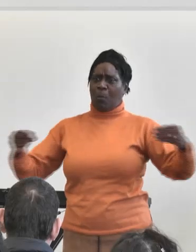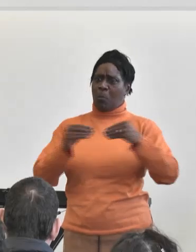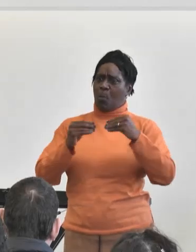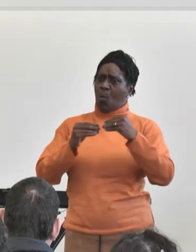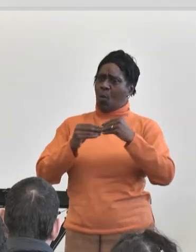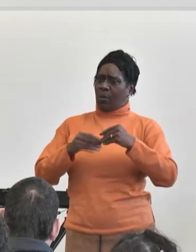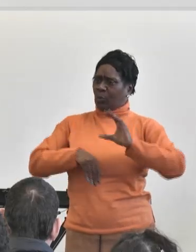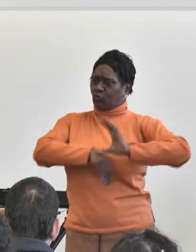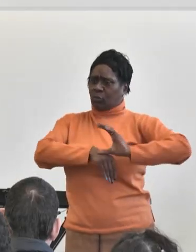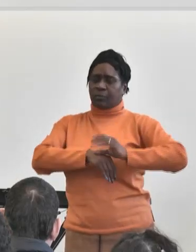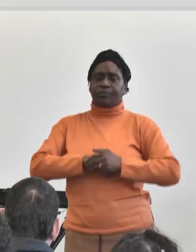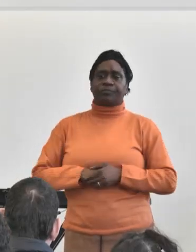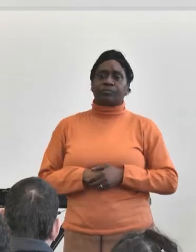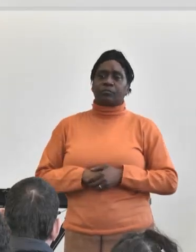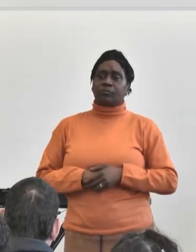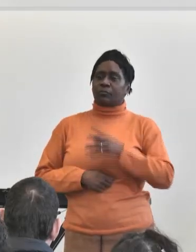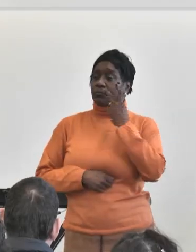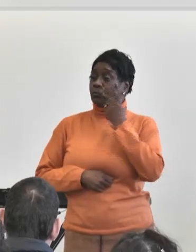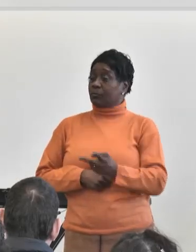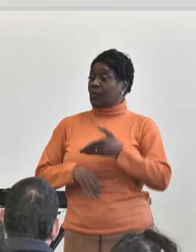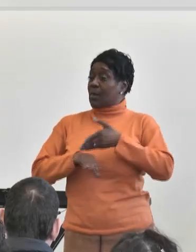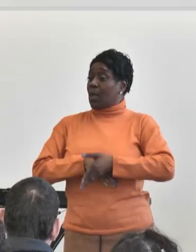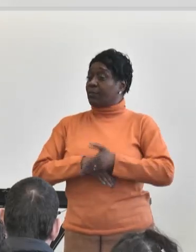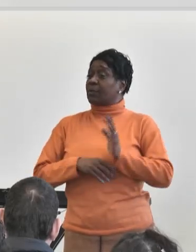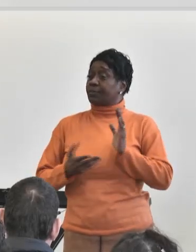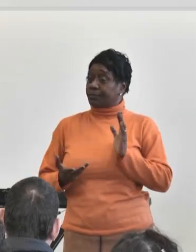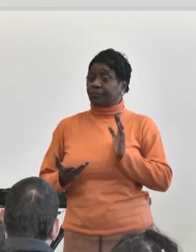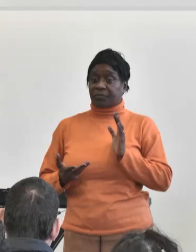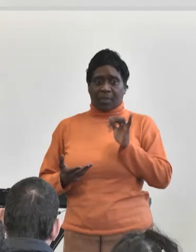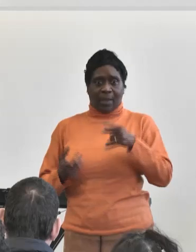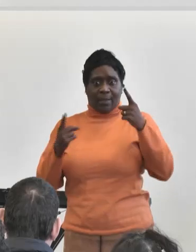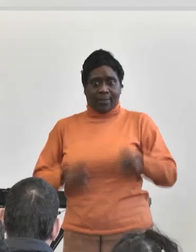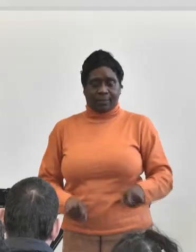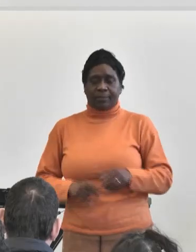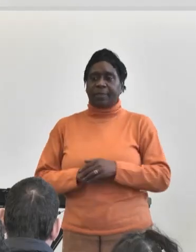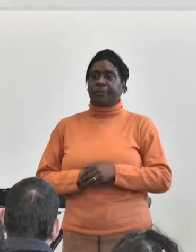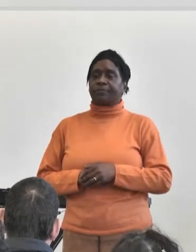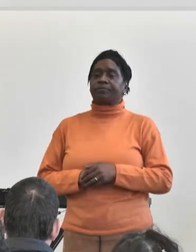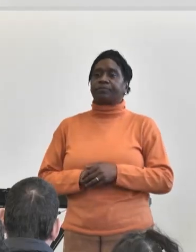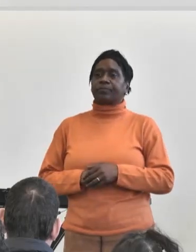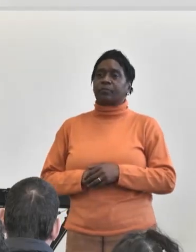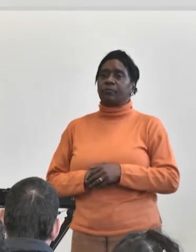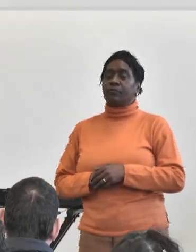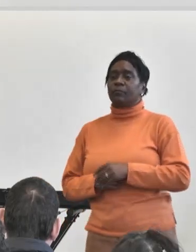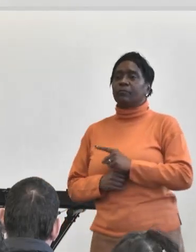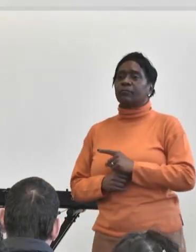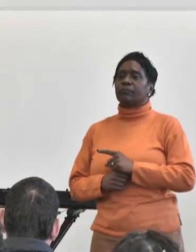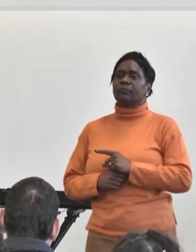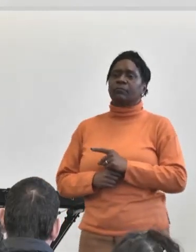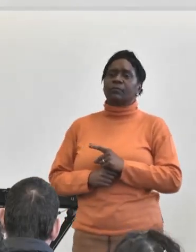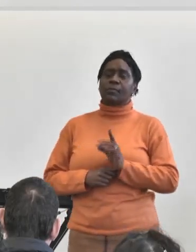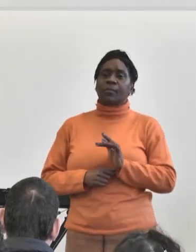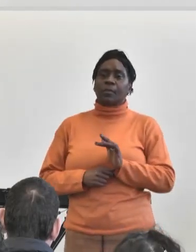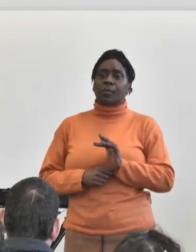crecer. And we see after y vemos this occurrence, luego de eso, that there were